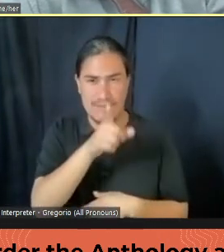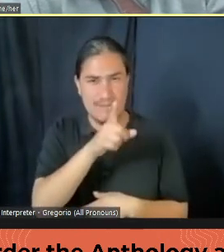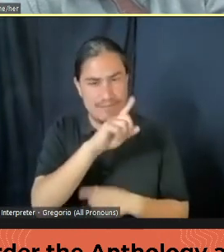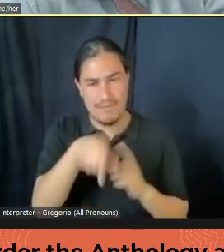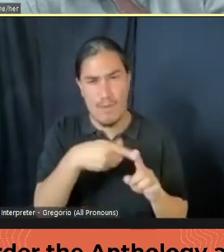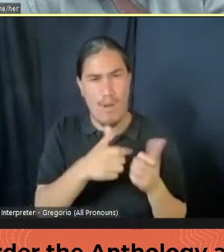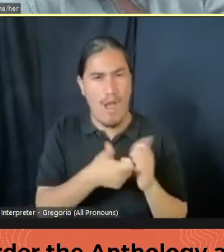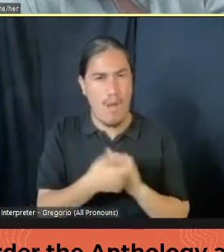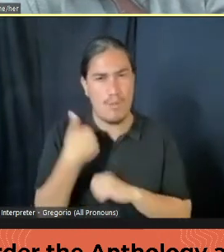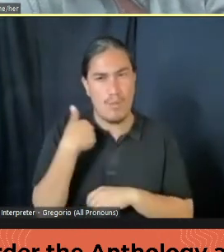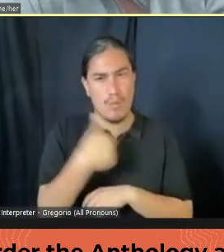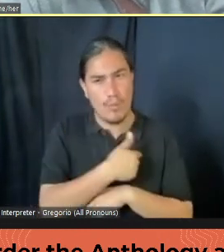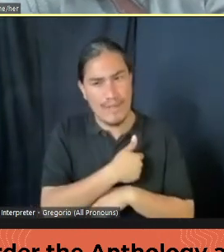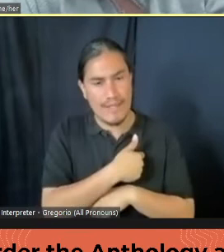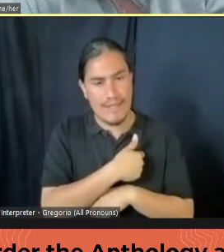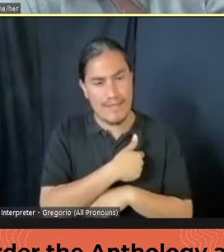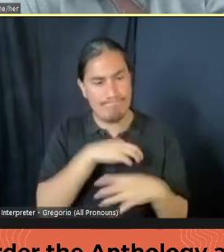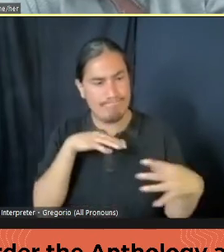back to one another?